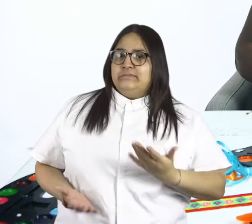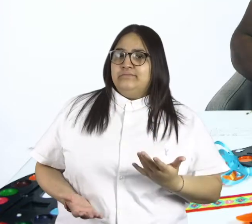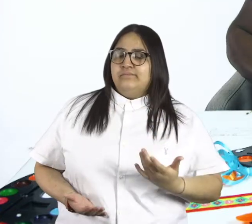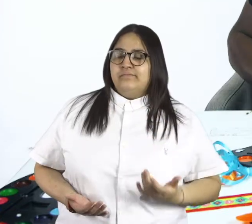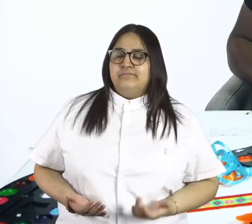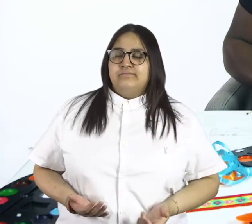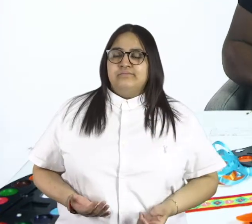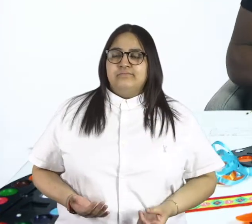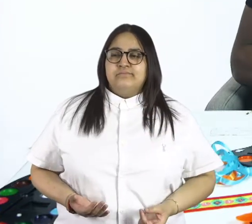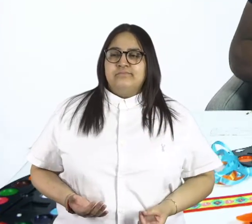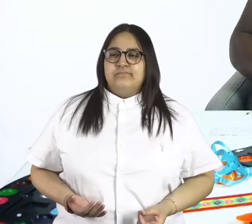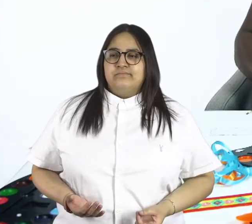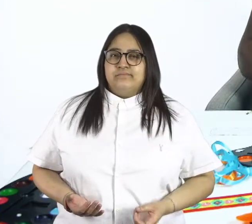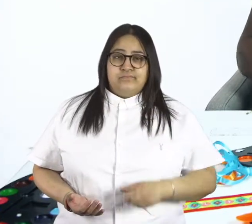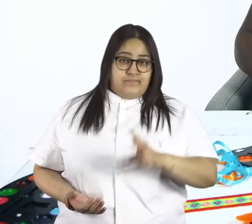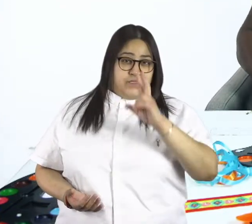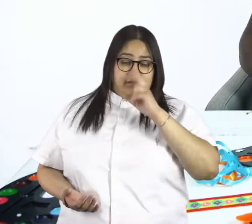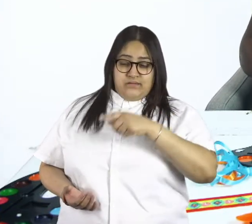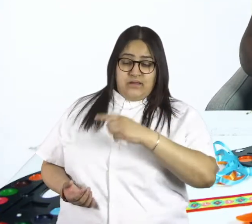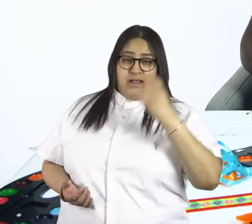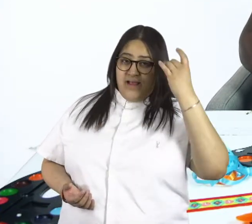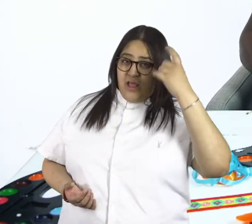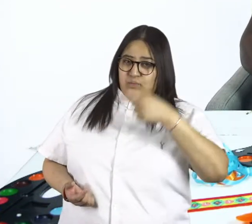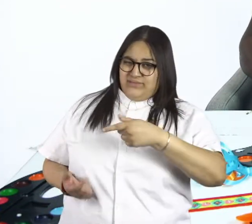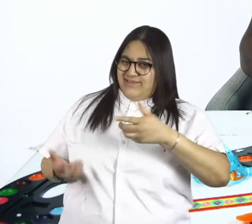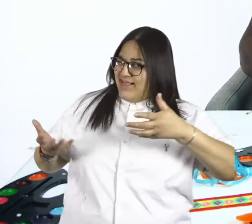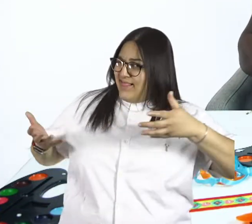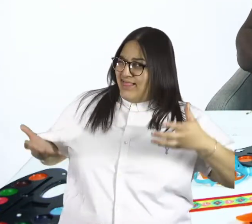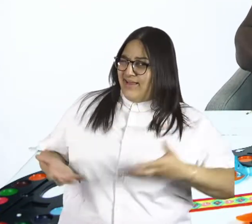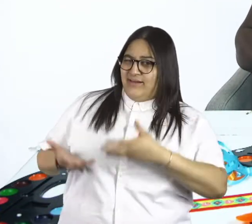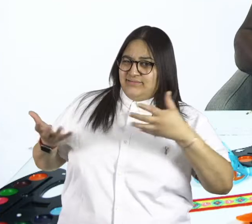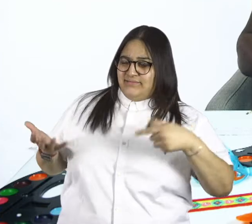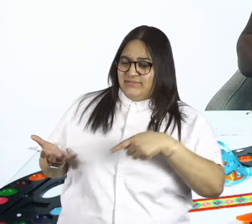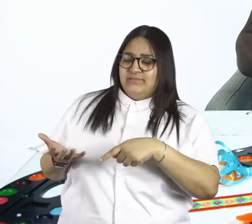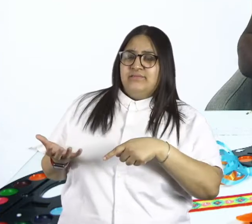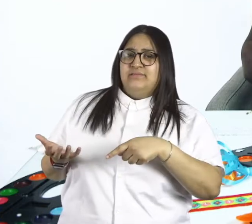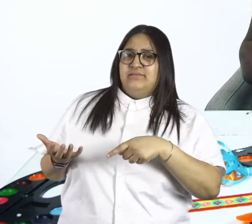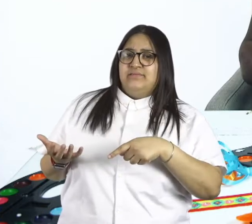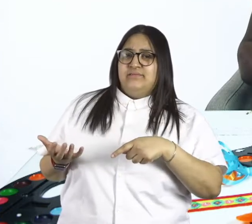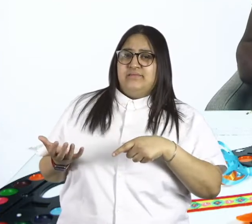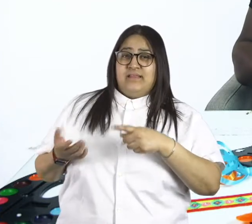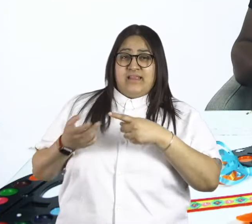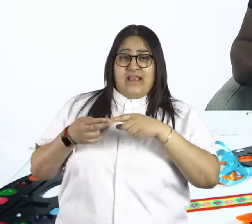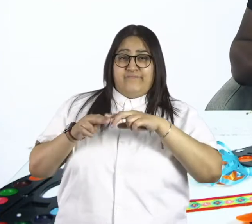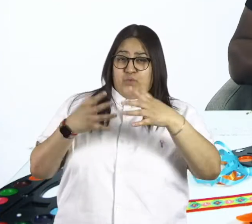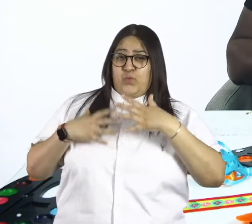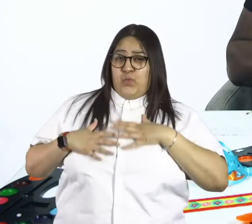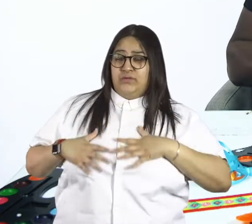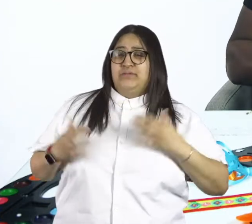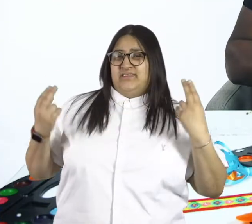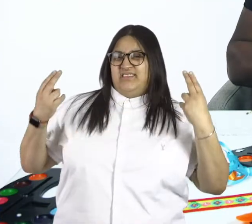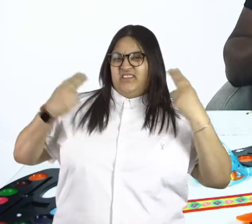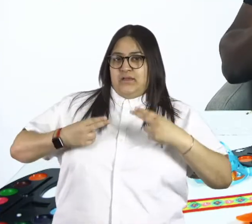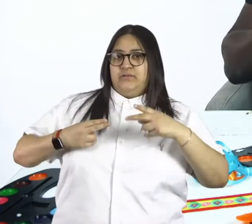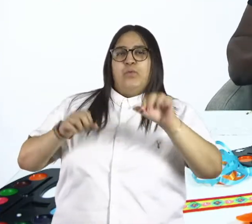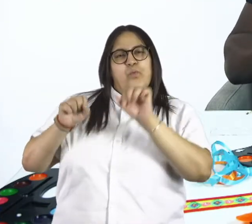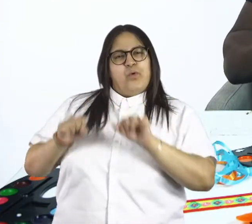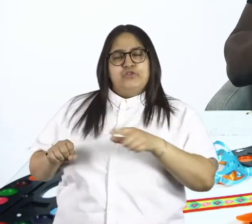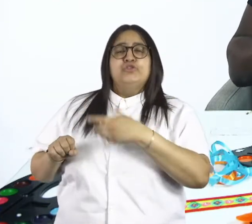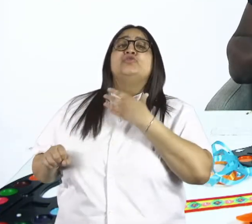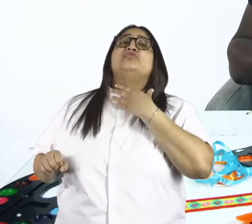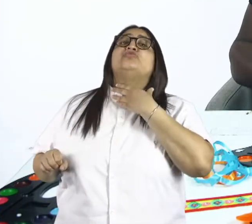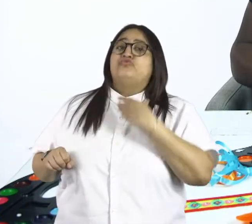And you can see how light the yellow was coming up on my headpiece. In case, if you want it to be darker, then just wait for it to dry and then